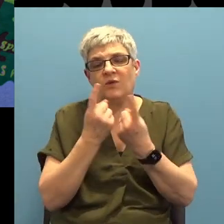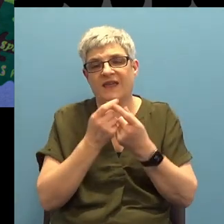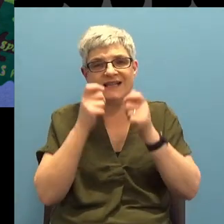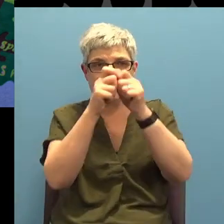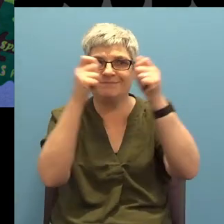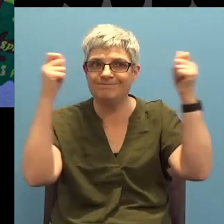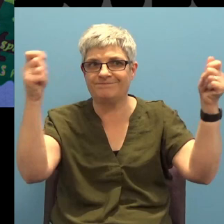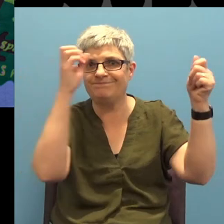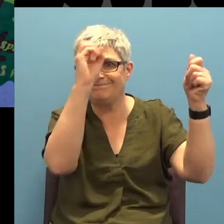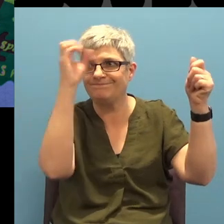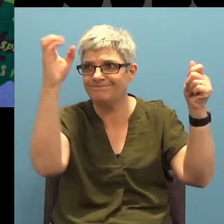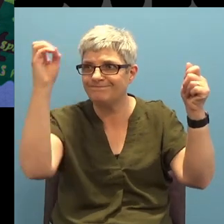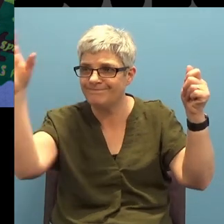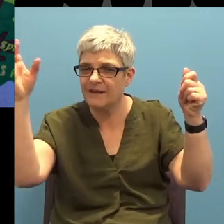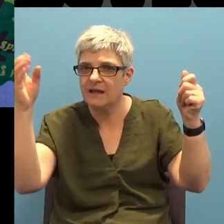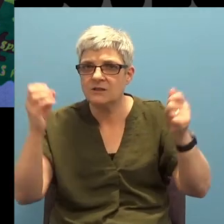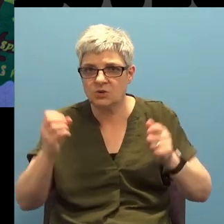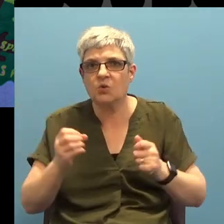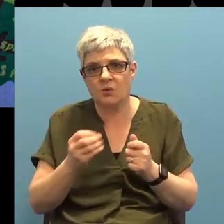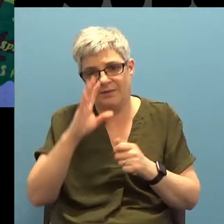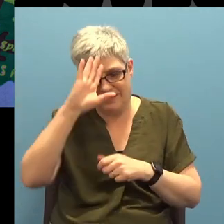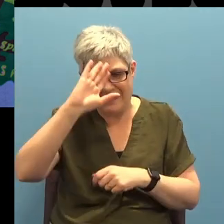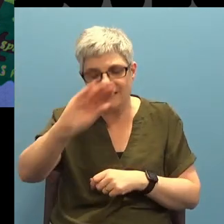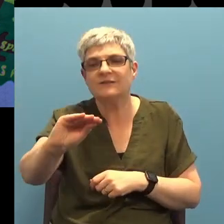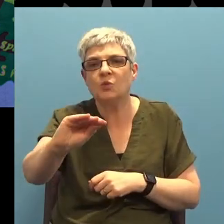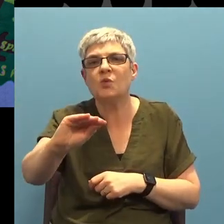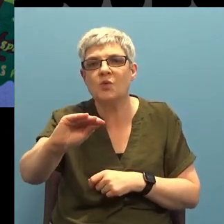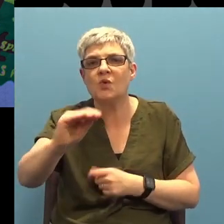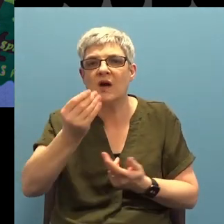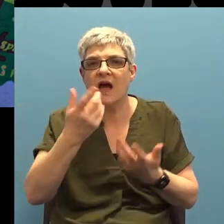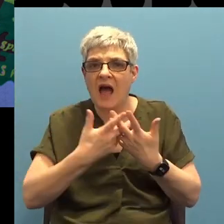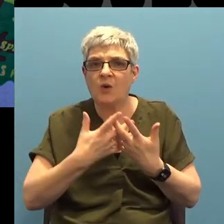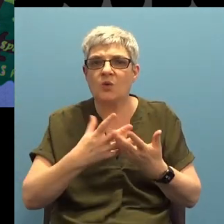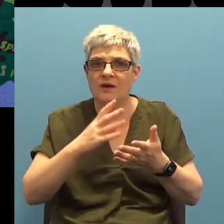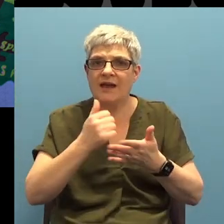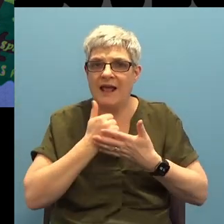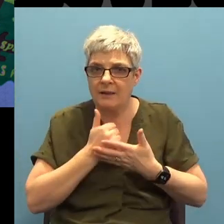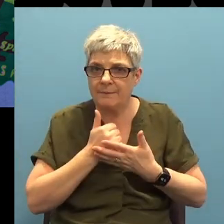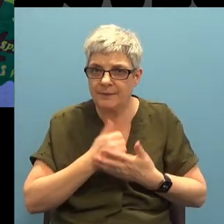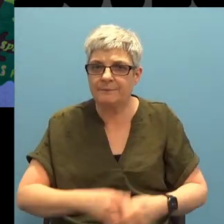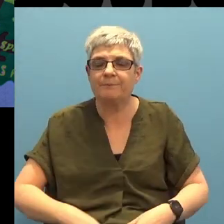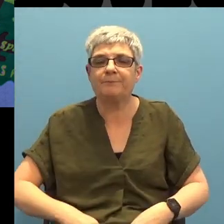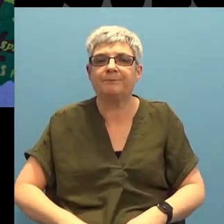needed. Please pass on any names and let us know how we can help.